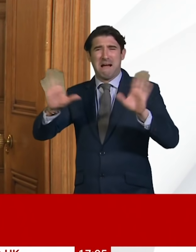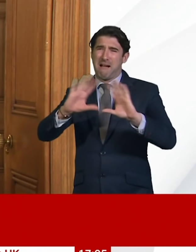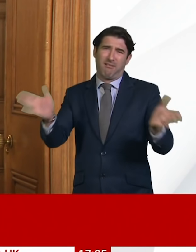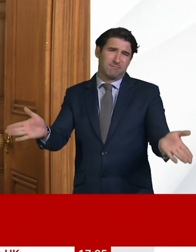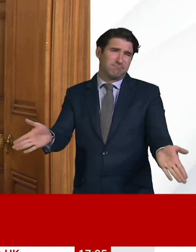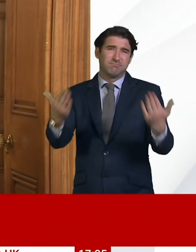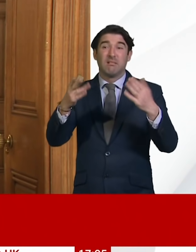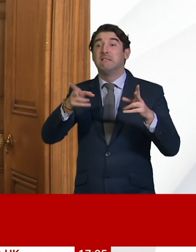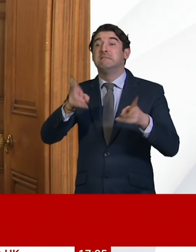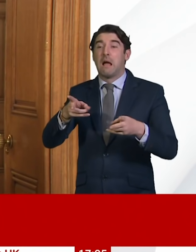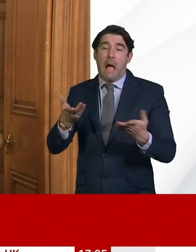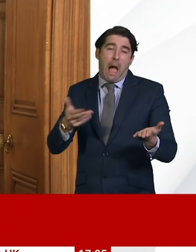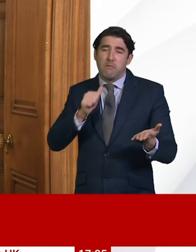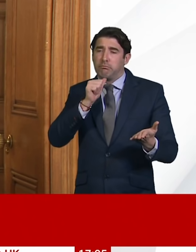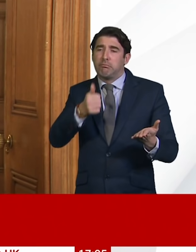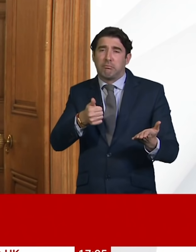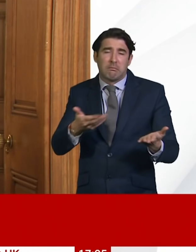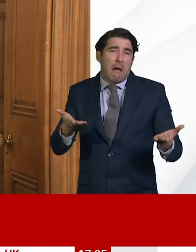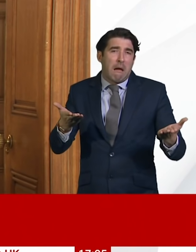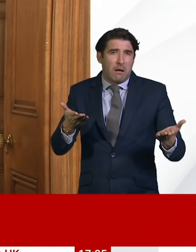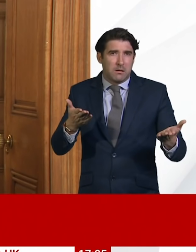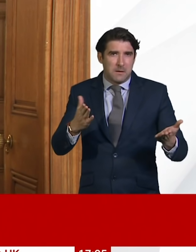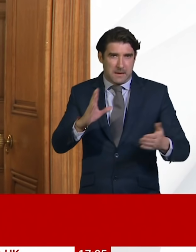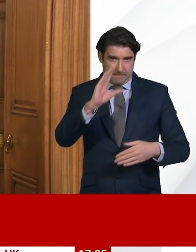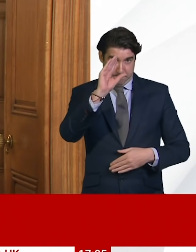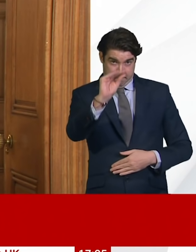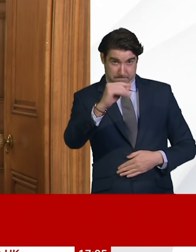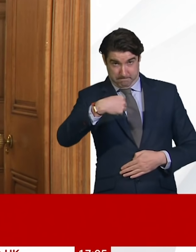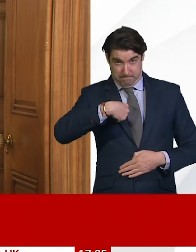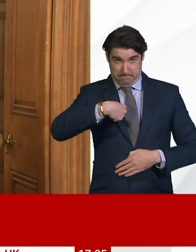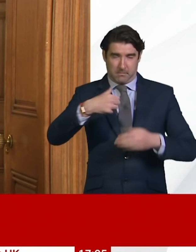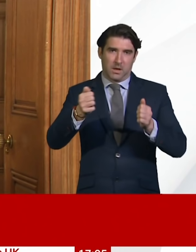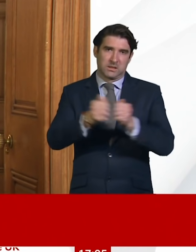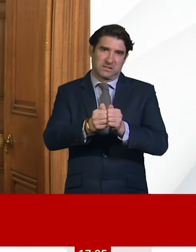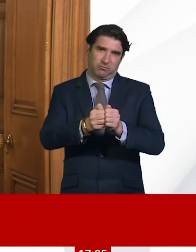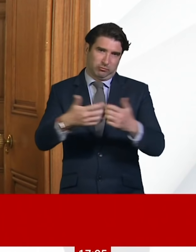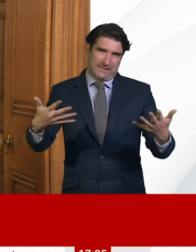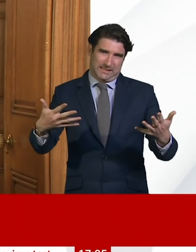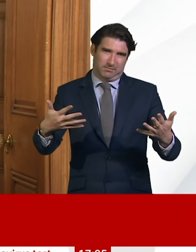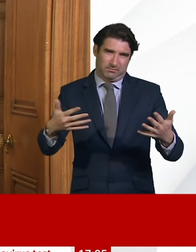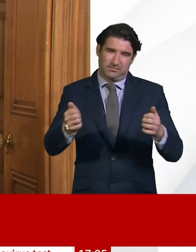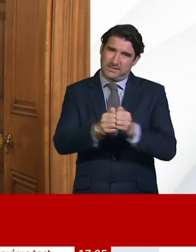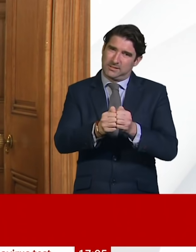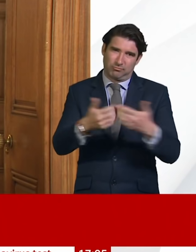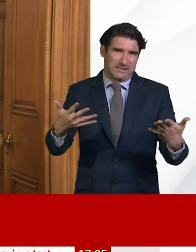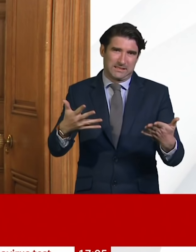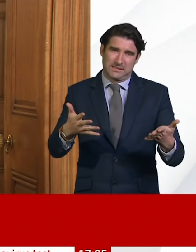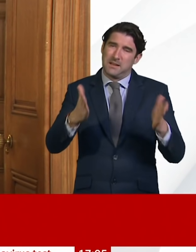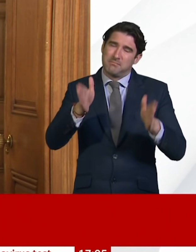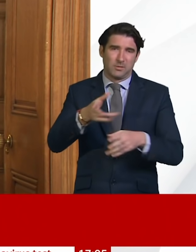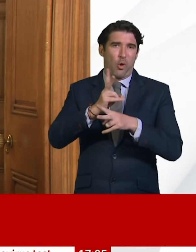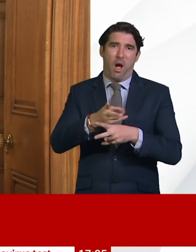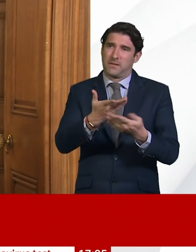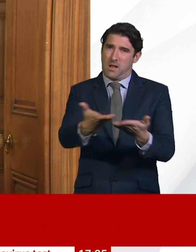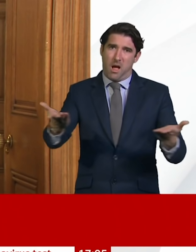don't think it's what the British people want. I don't think they want to throw in the sponge. They want to fight and defeat this virus.